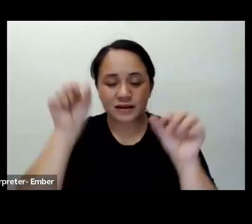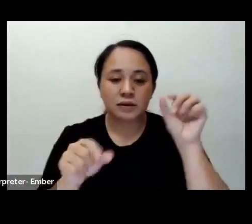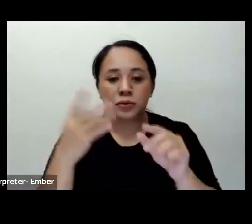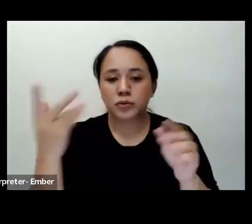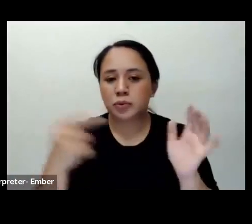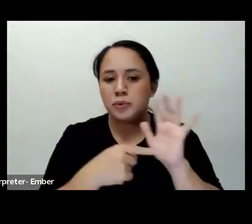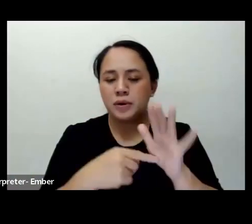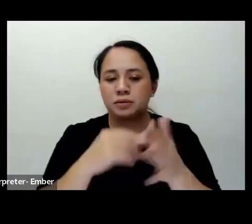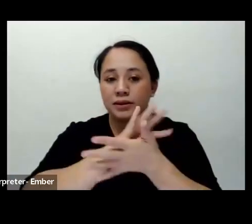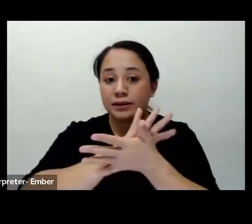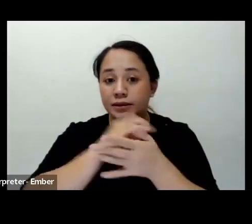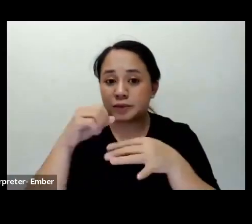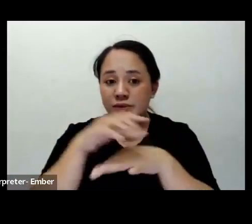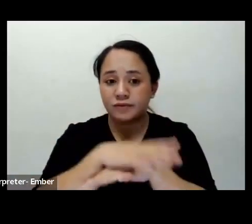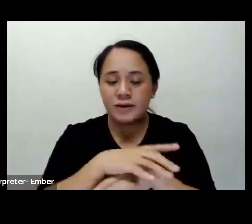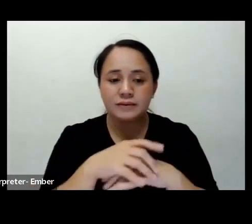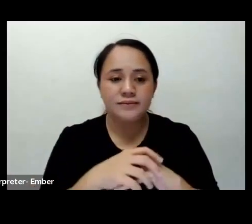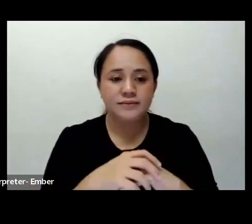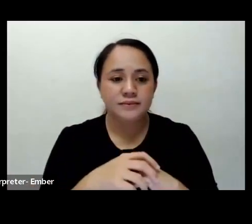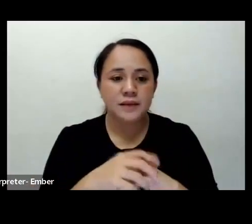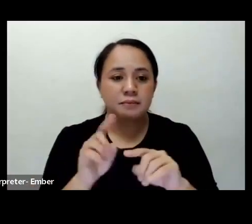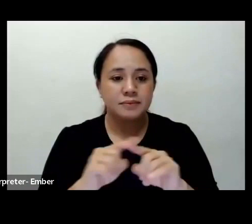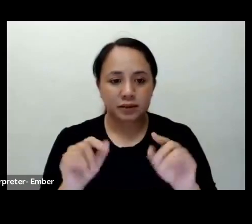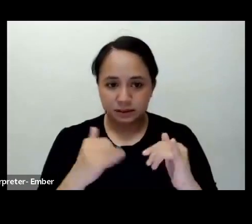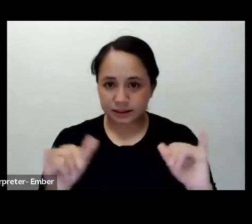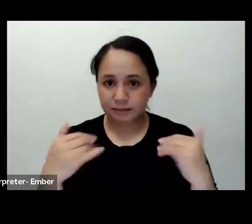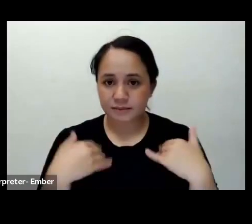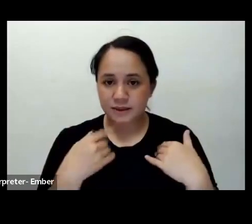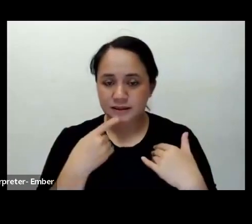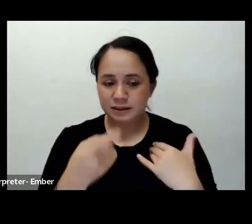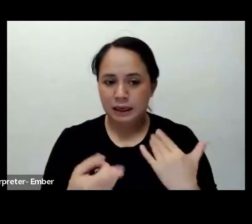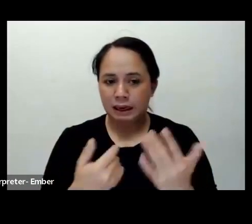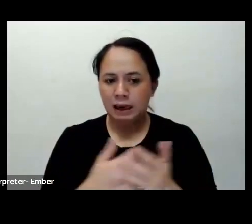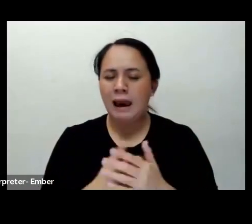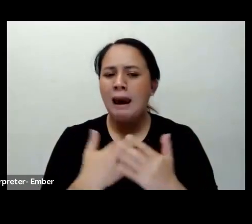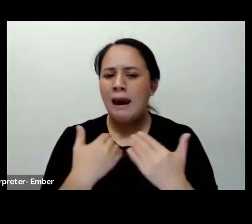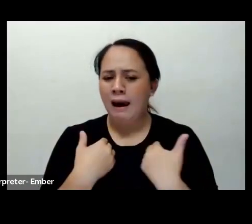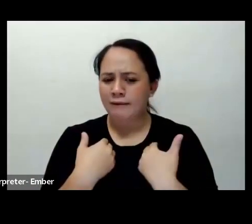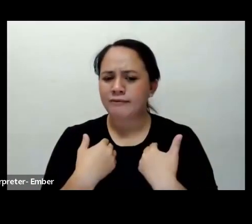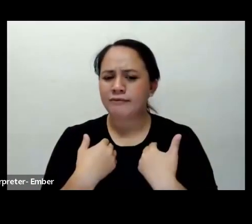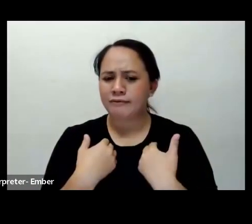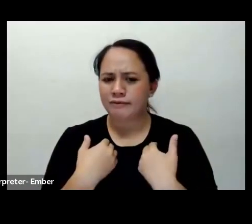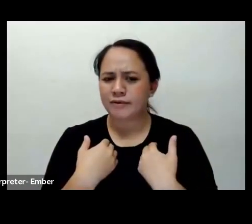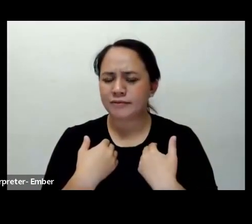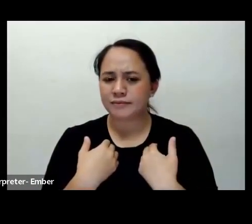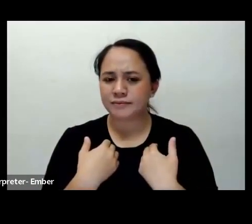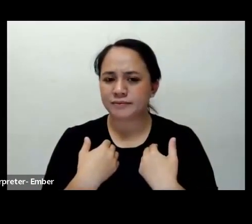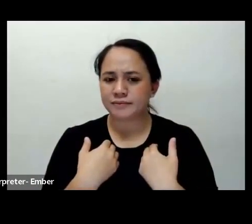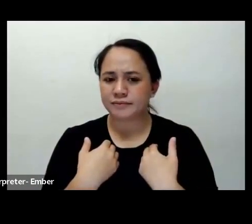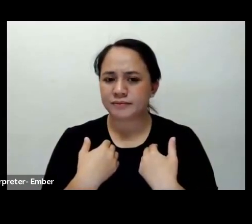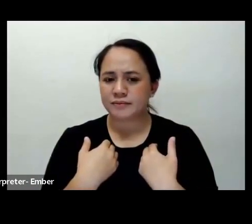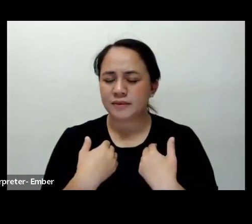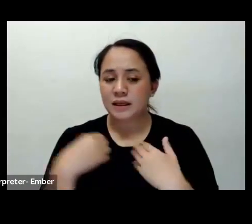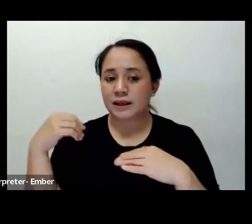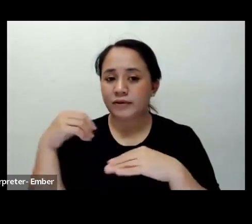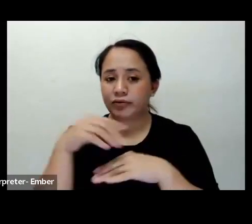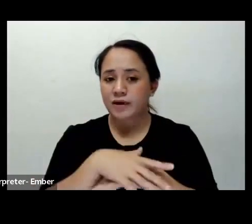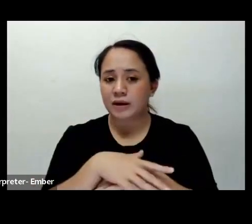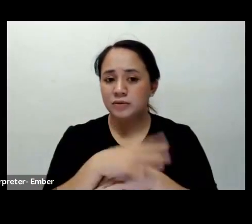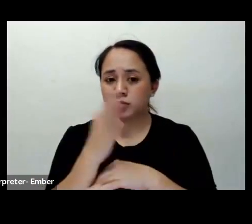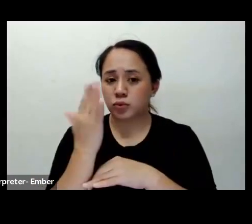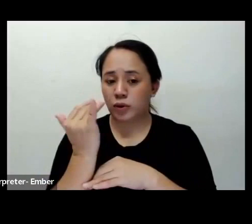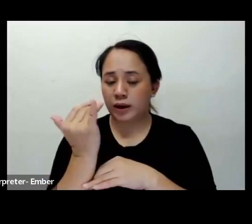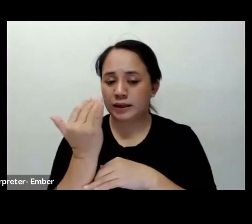pandemic effect. But I would also say there is also the effect because of